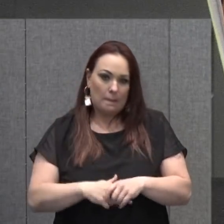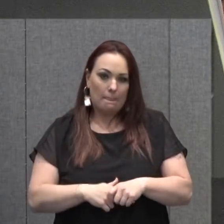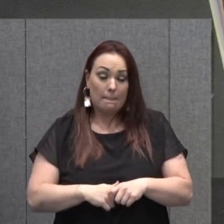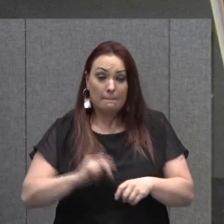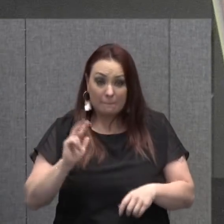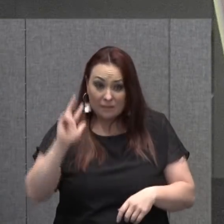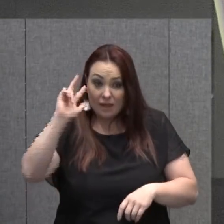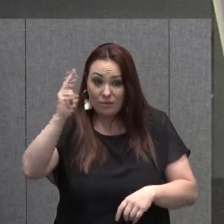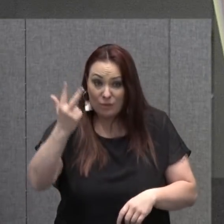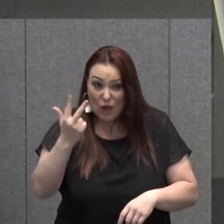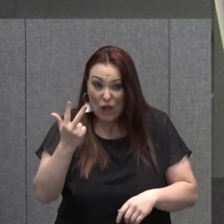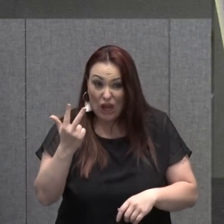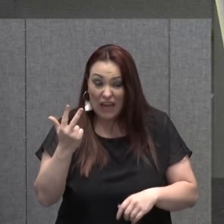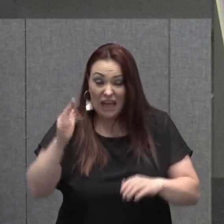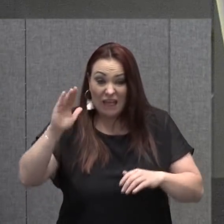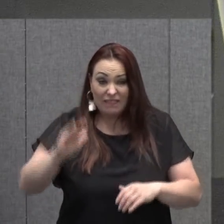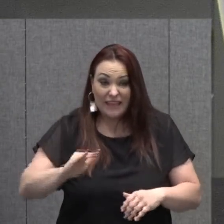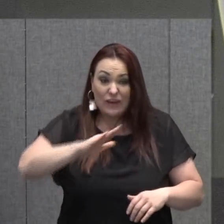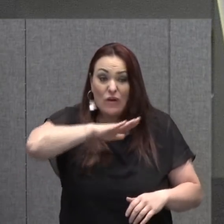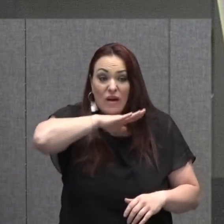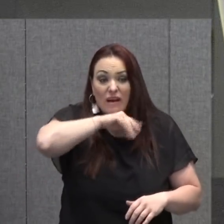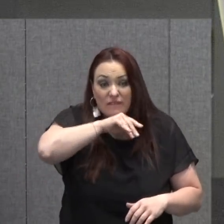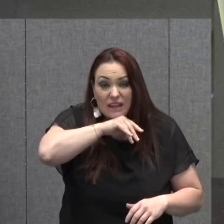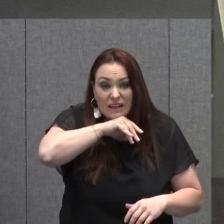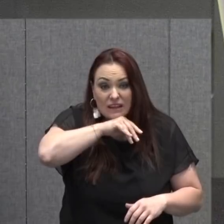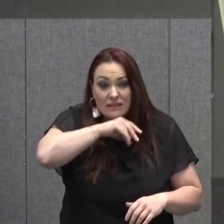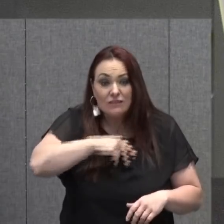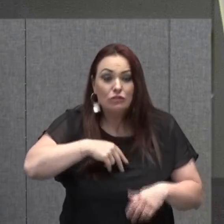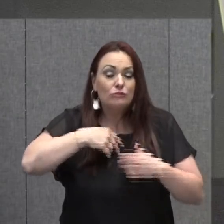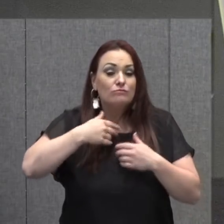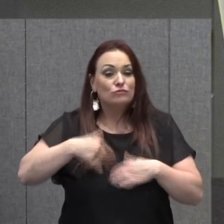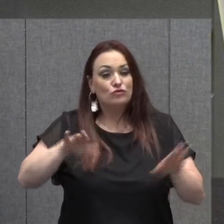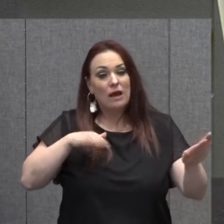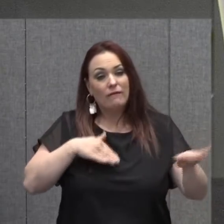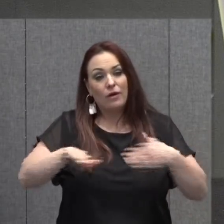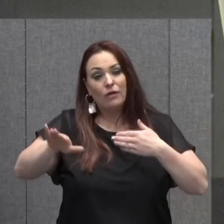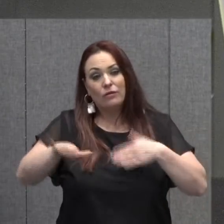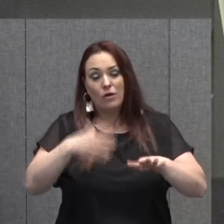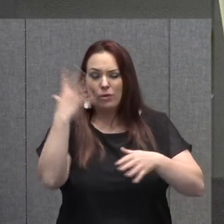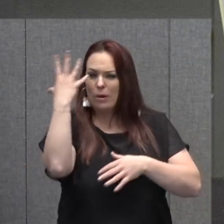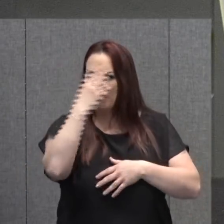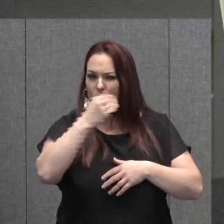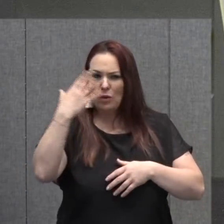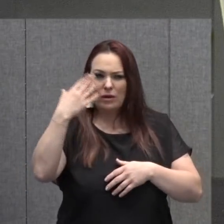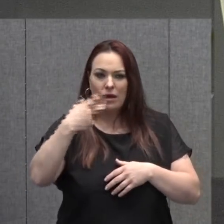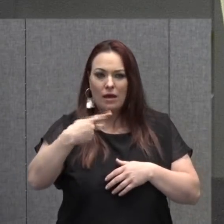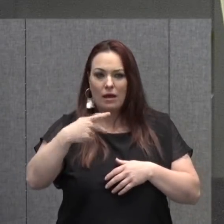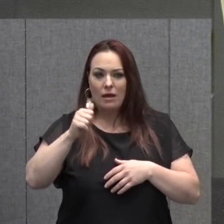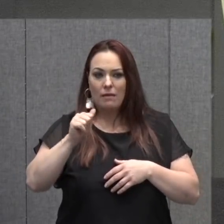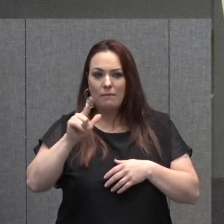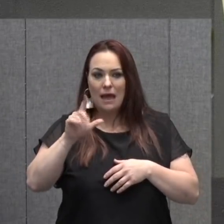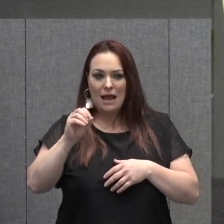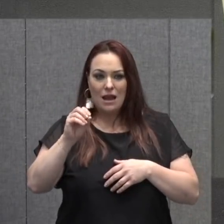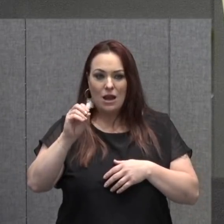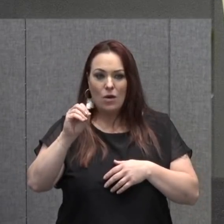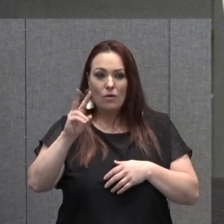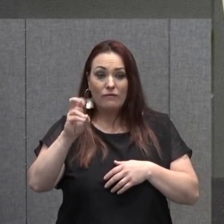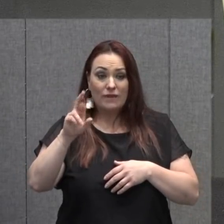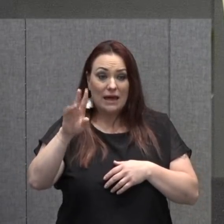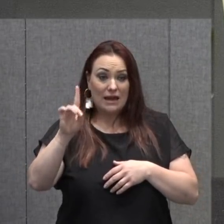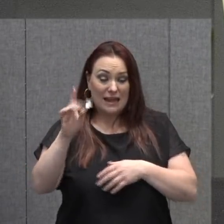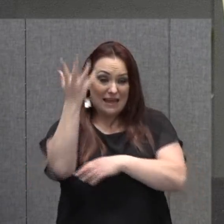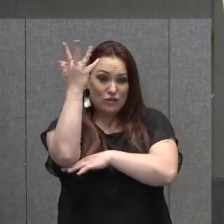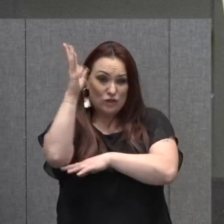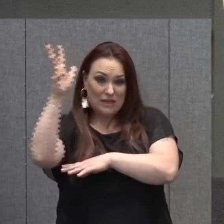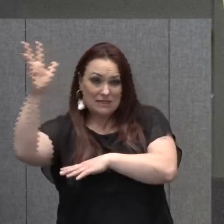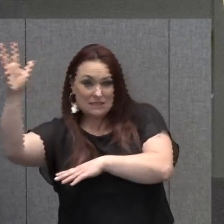The third little javelina trotted through beautiful Palo Verde trees with green trunks and yellow flowers. She saw a snake